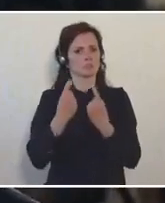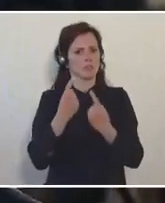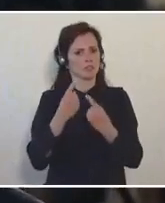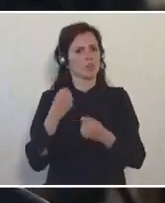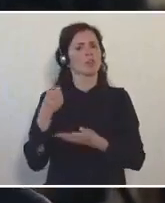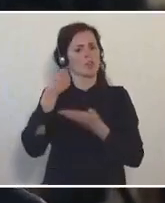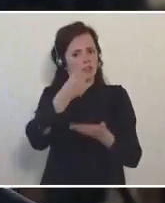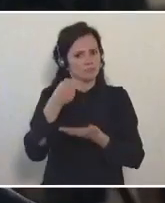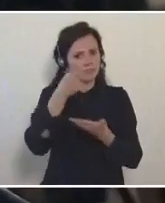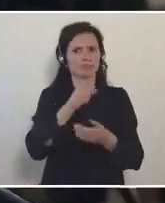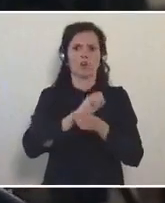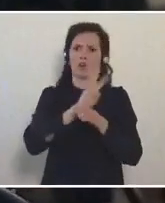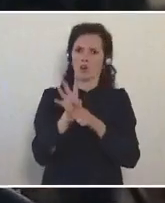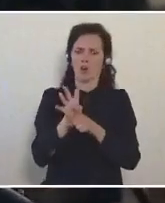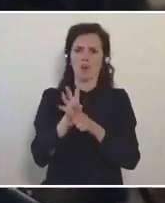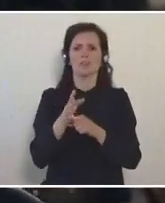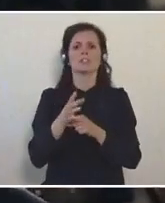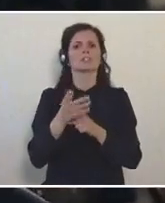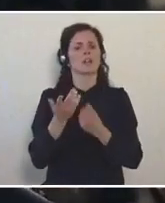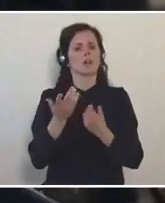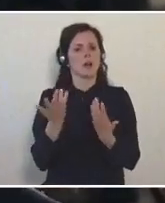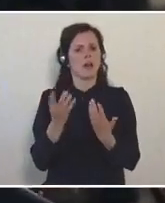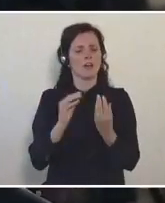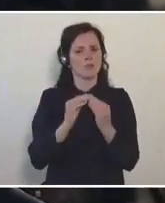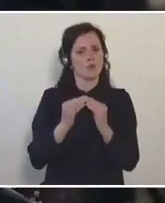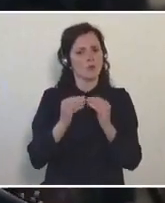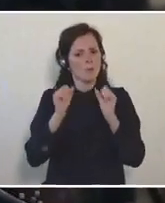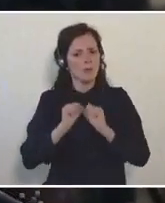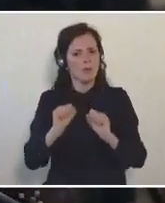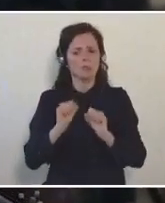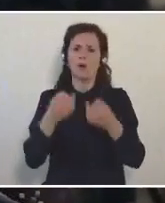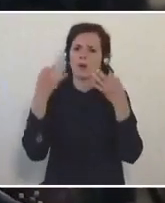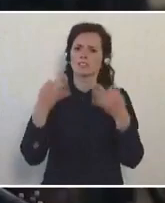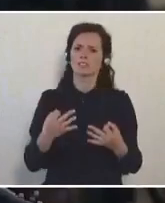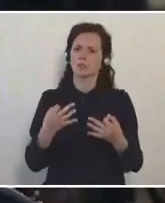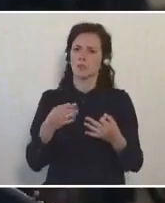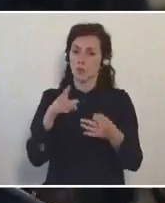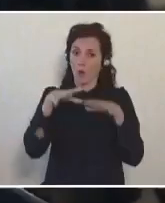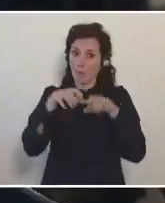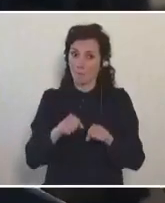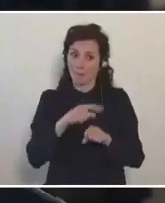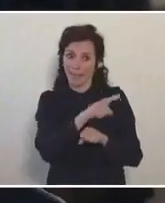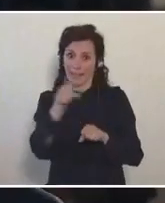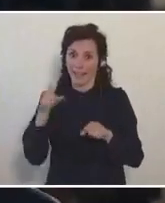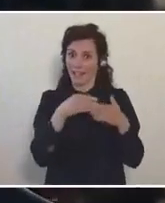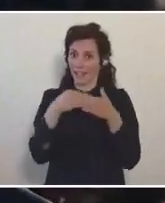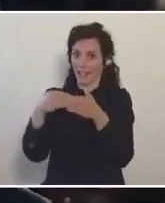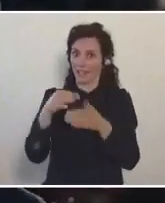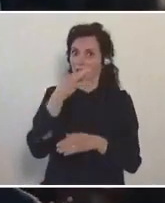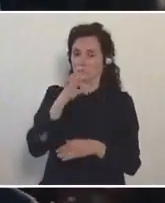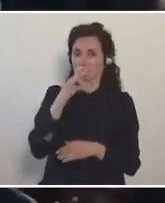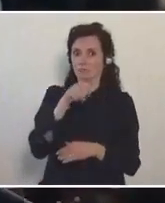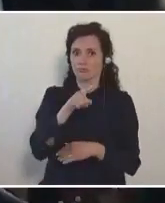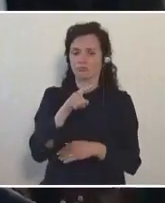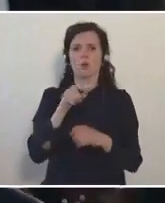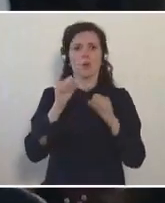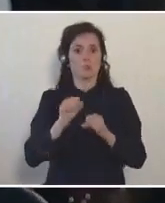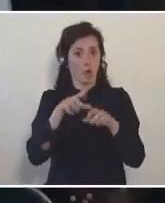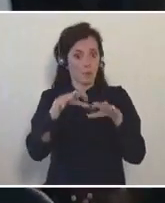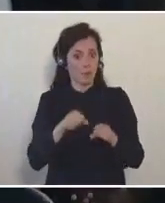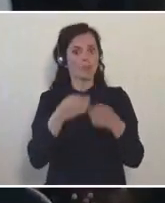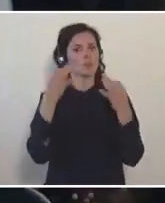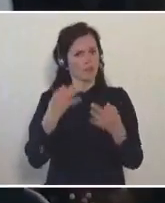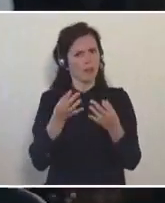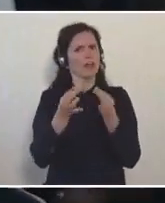that countries will make good on these pledges and in general that the principles of the Rome Declaration are upheld? And a